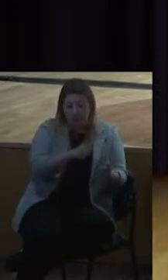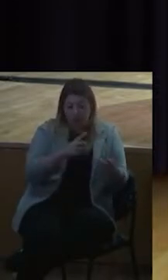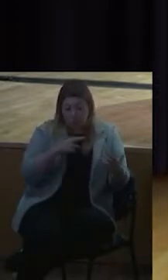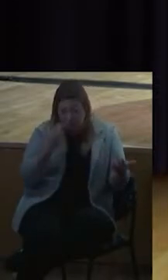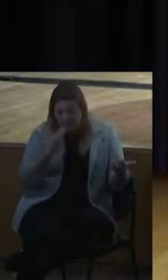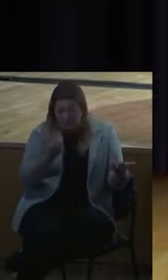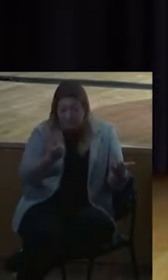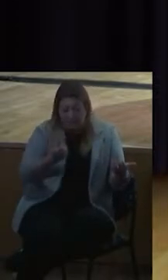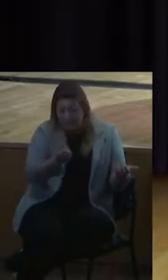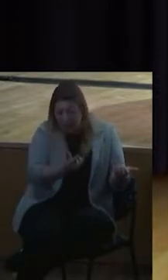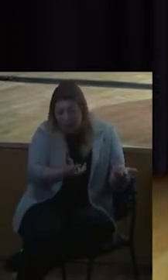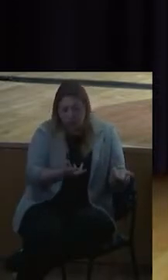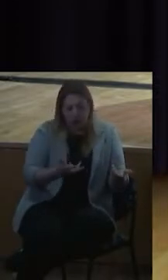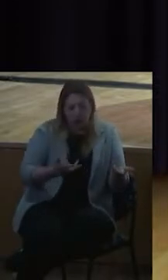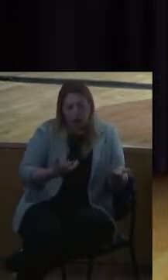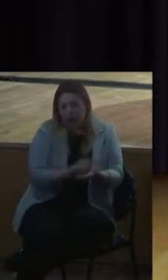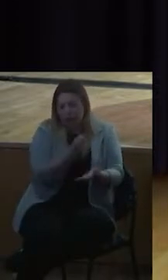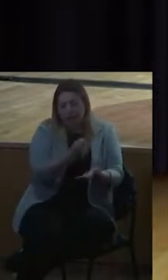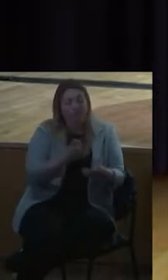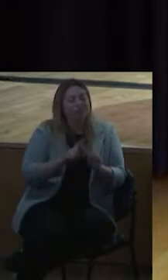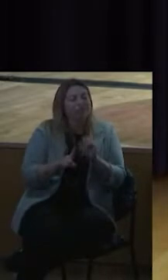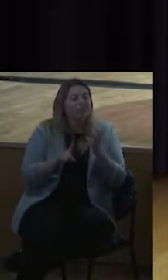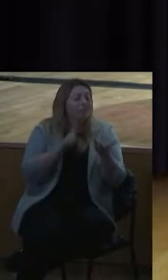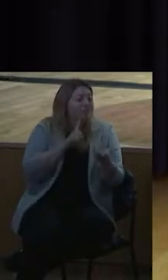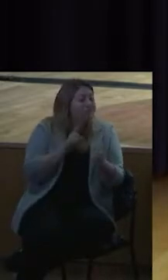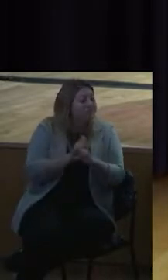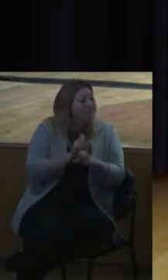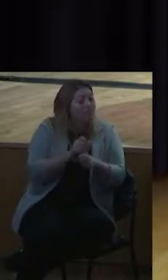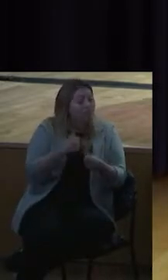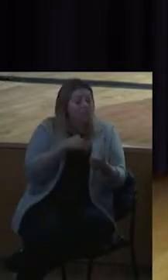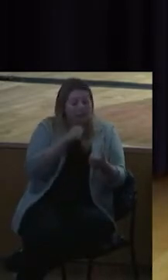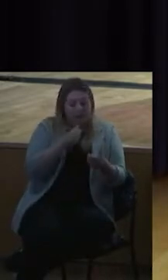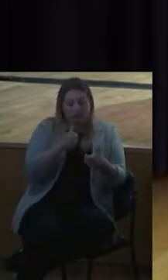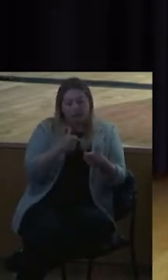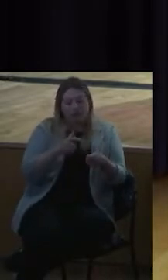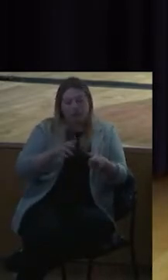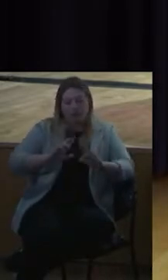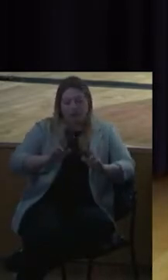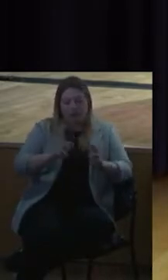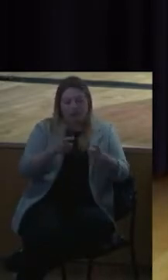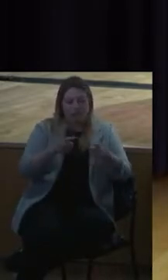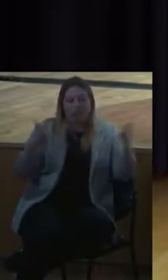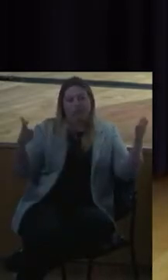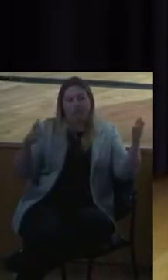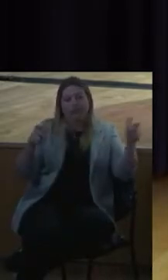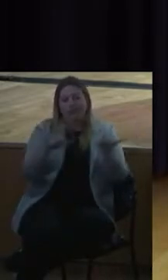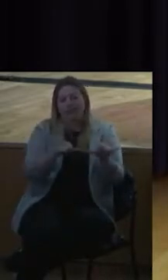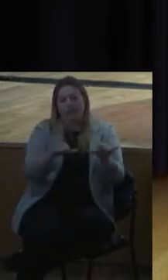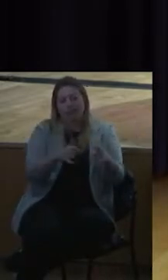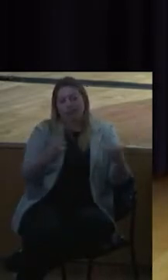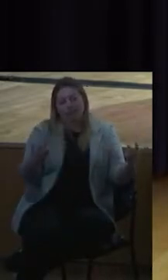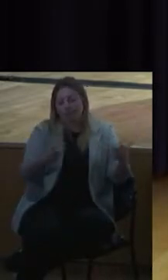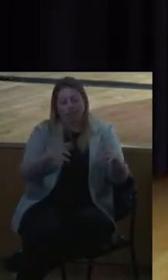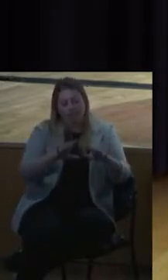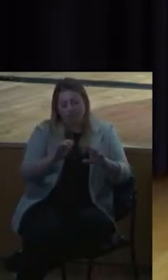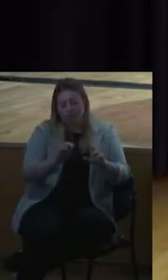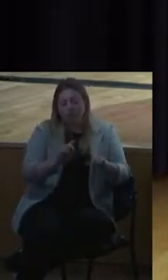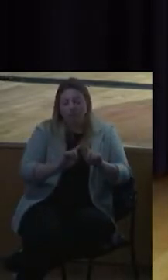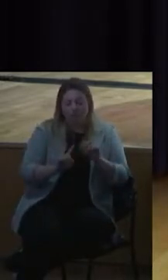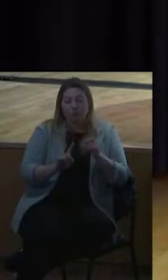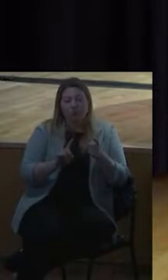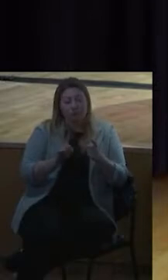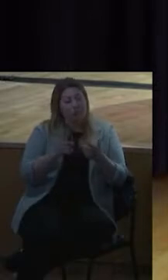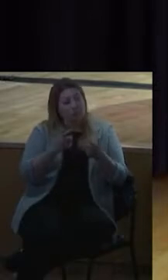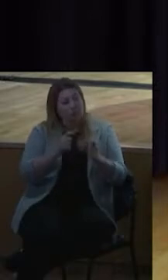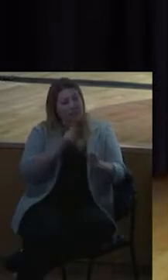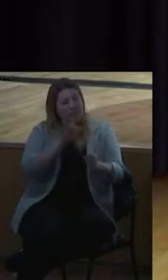chance. We're not yet equipped to go very large scale with it yet, but there's commitments made by the state to get